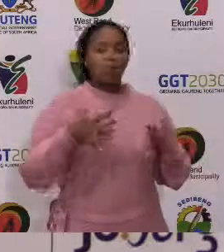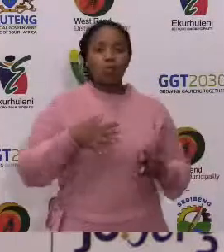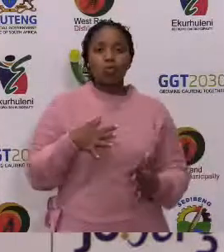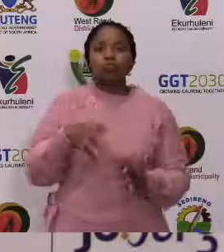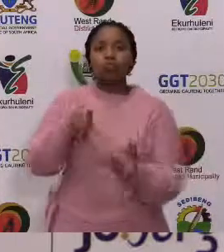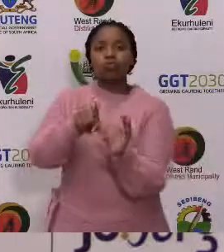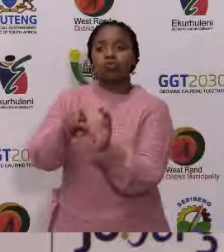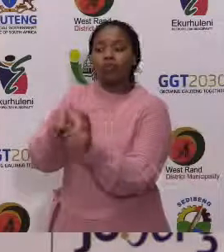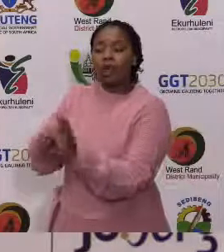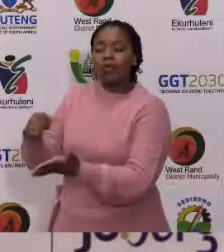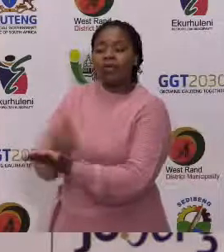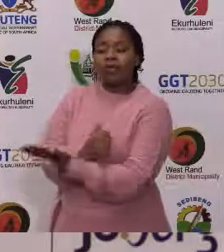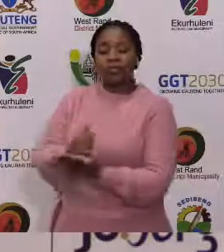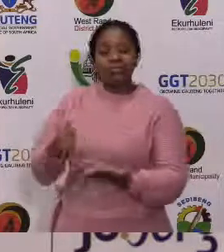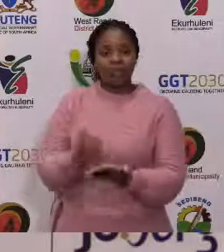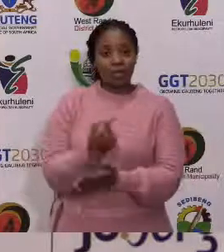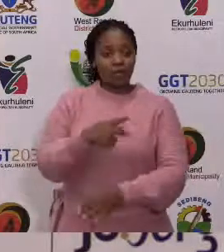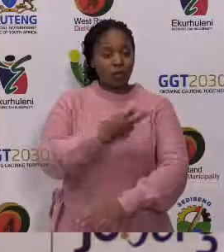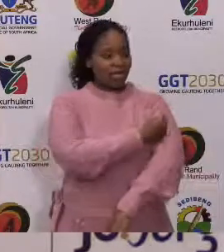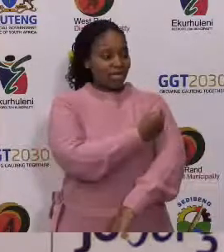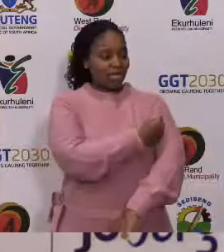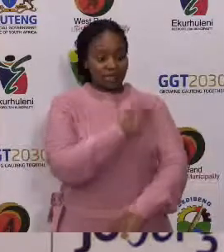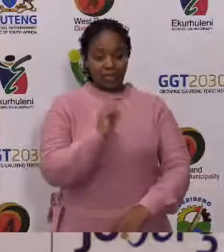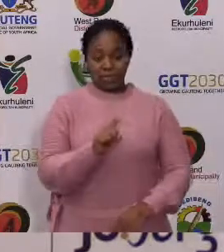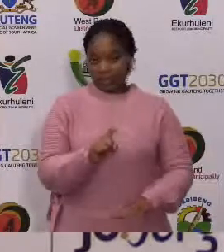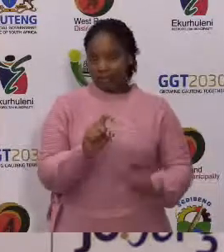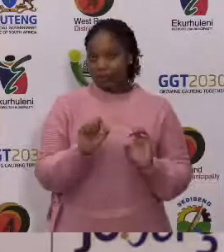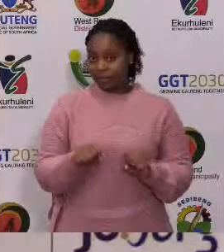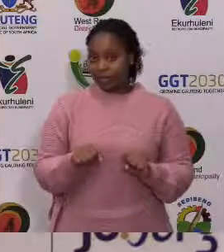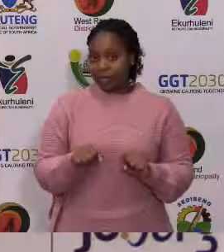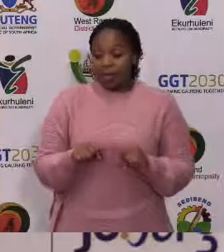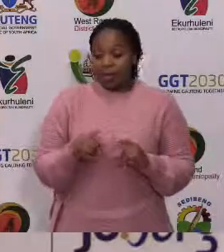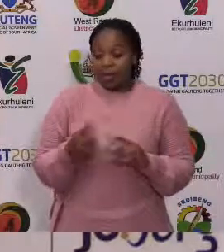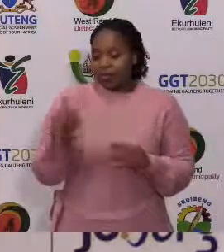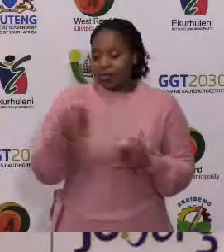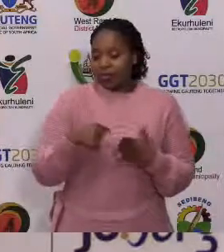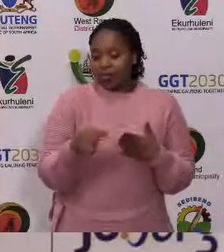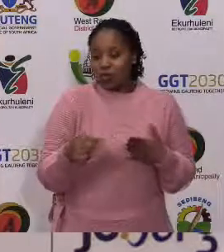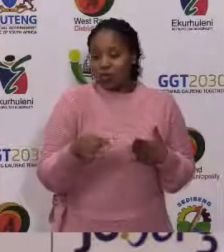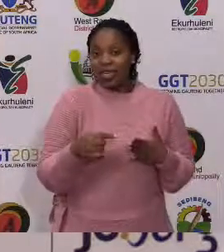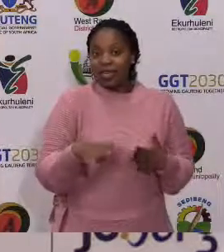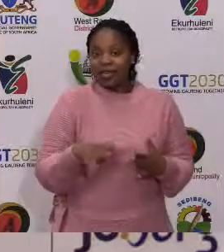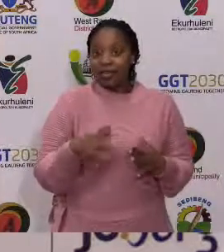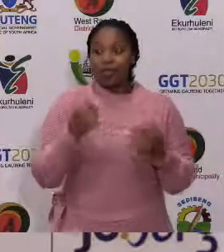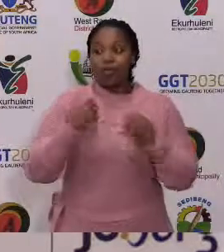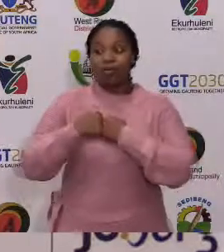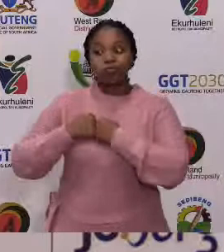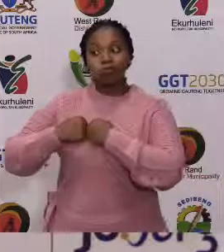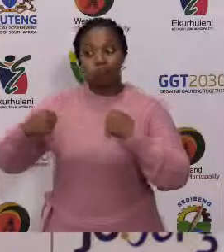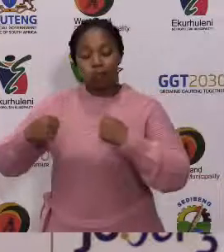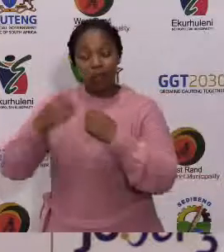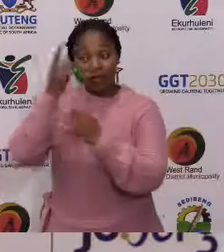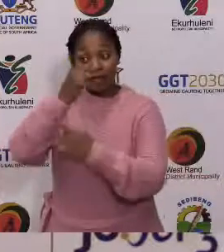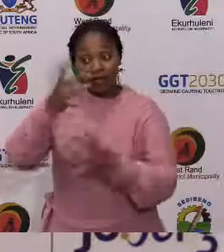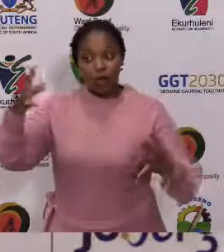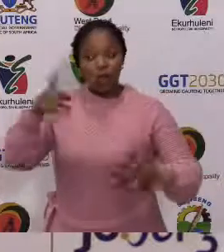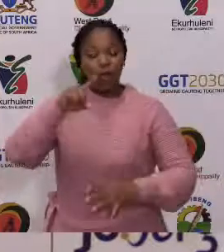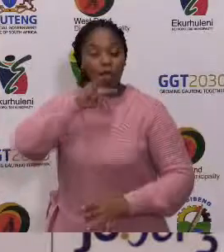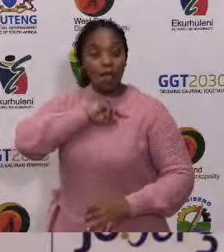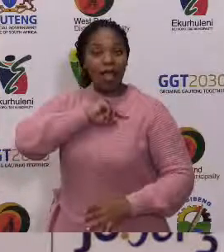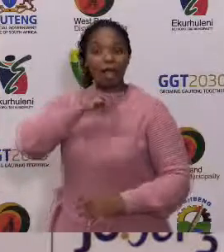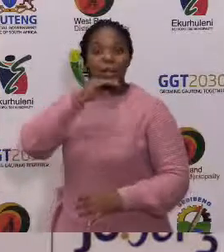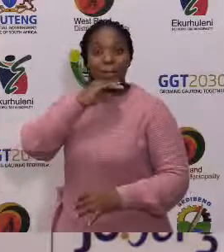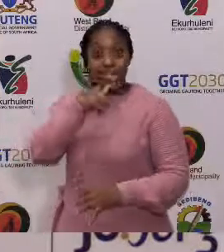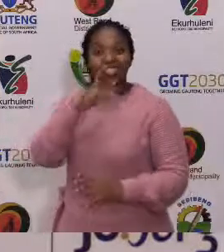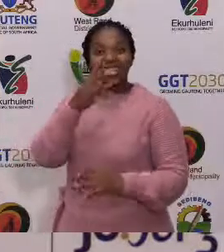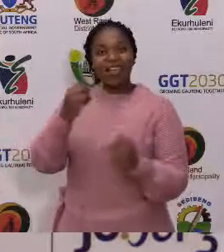about registering for the vaccine. So this, we disclose in this because it means there's lots of